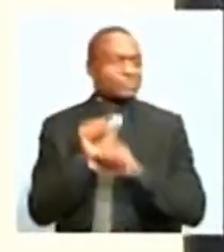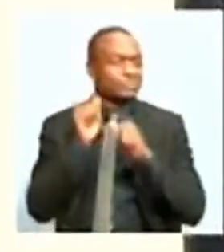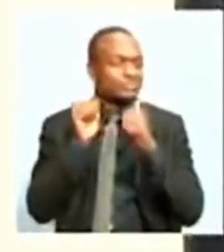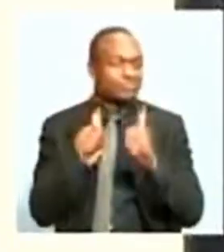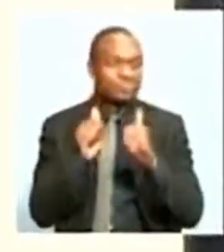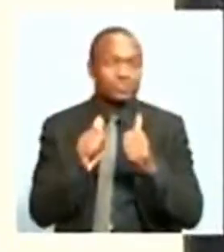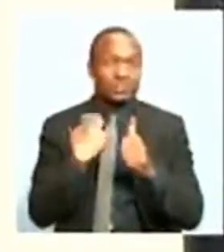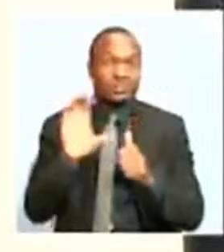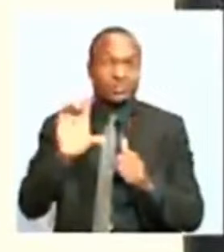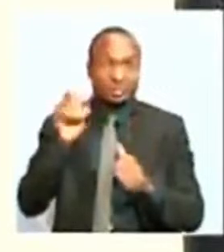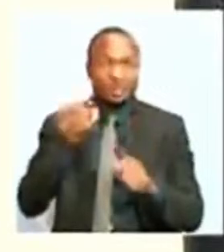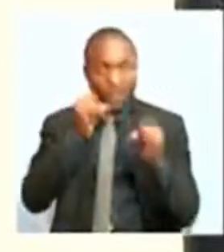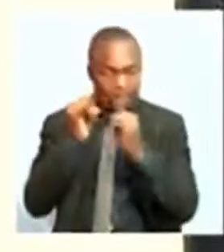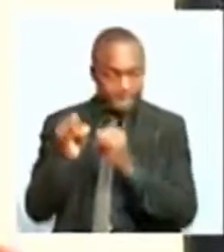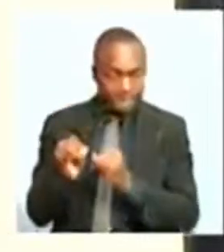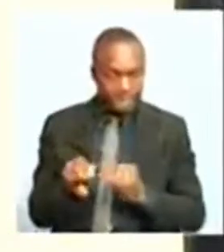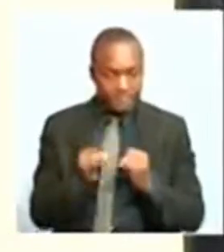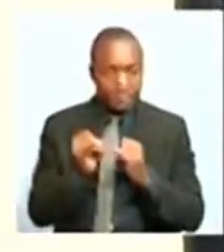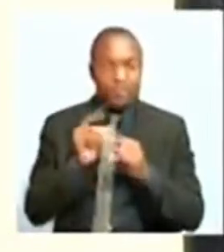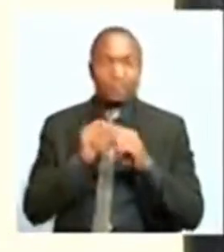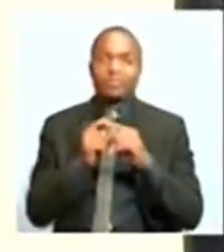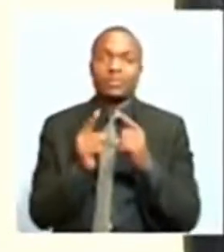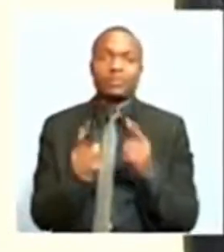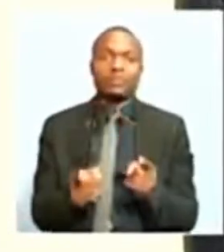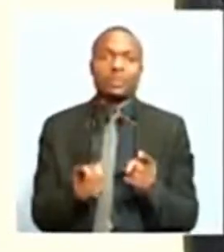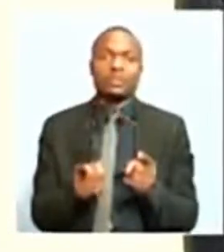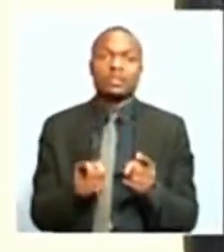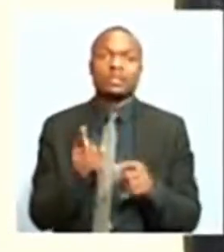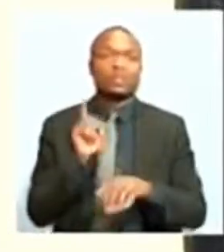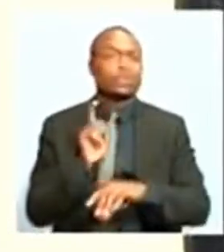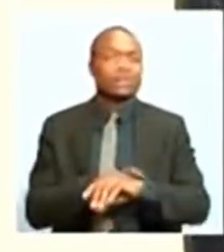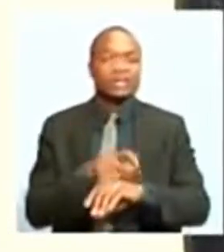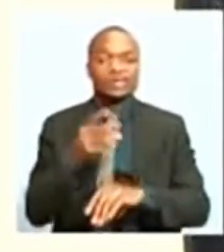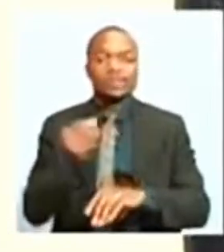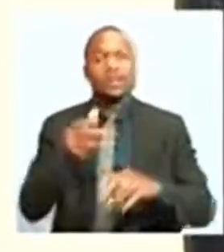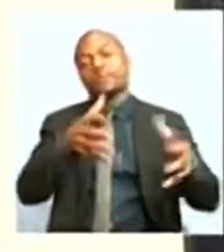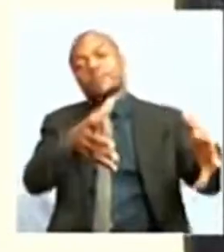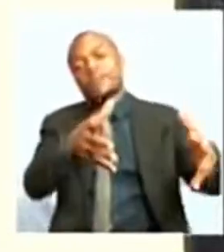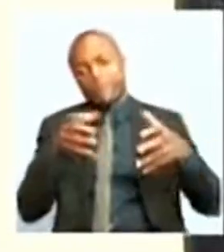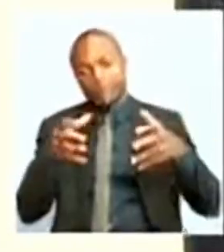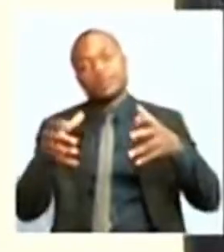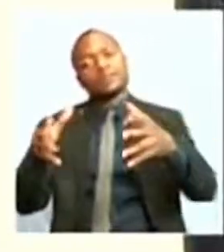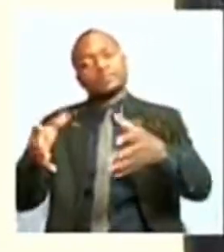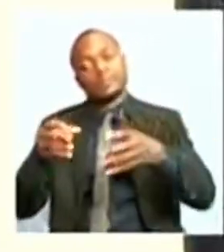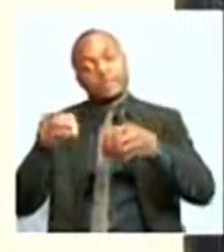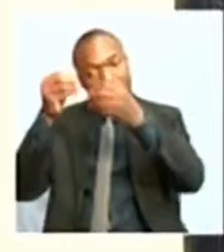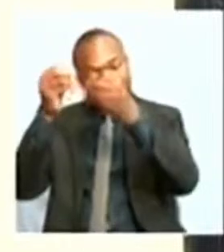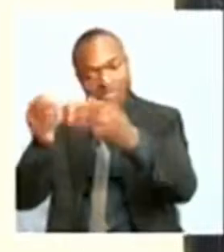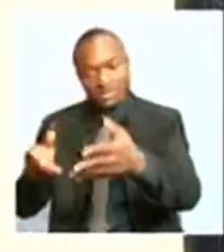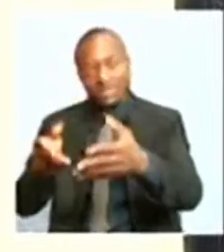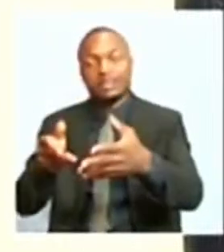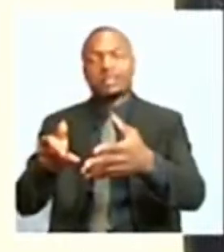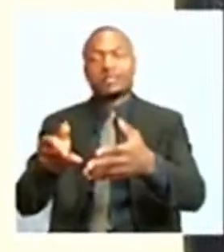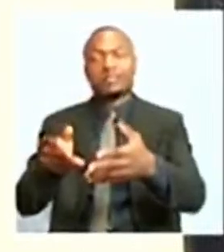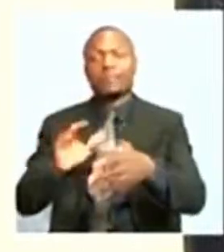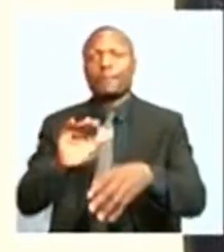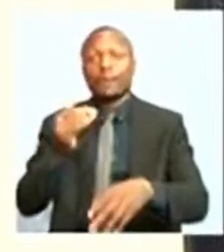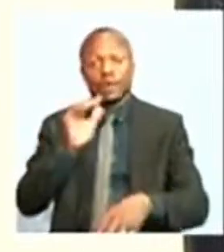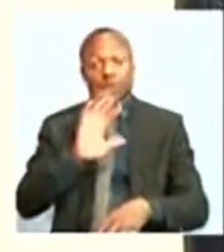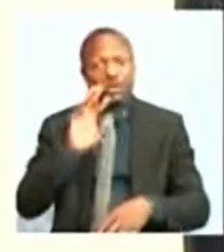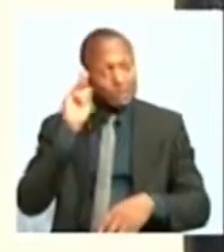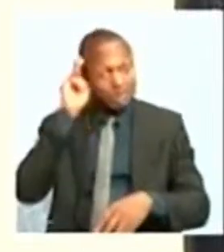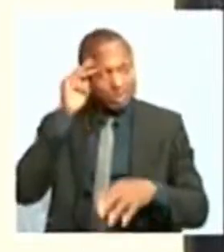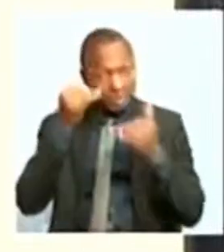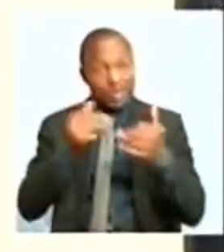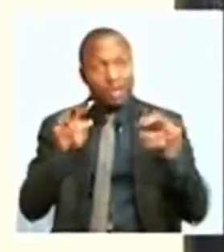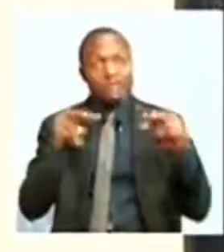of CDF implementation until the money was withdrawn and taken back to your ministry. So now we are